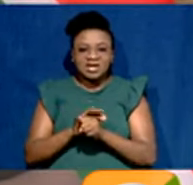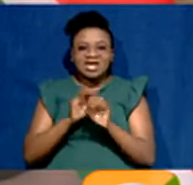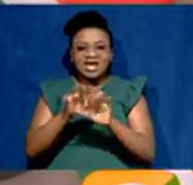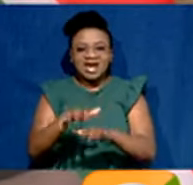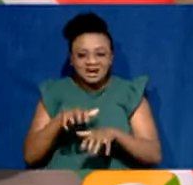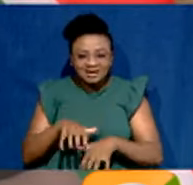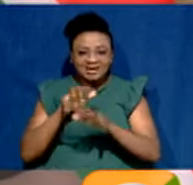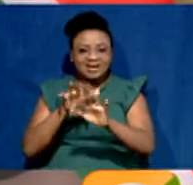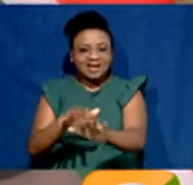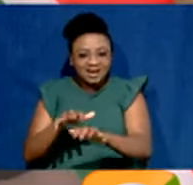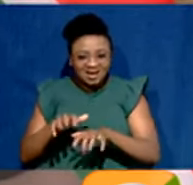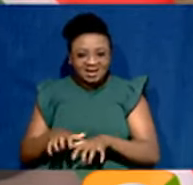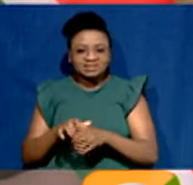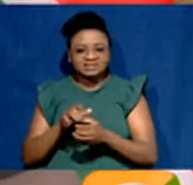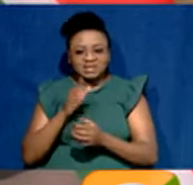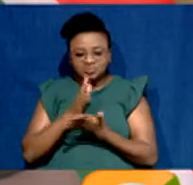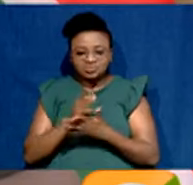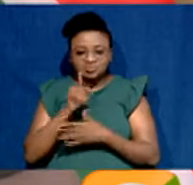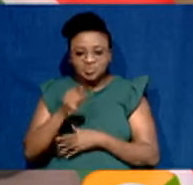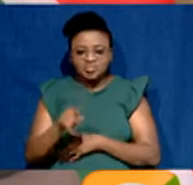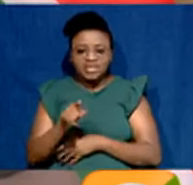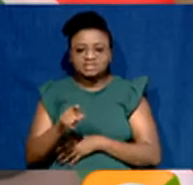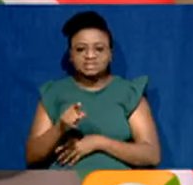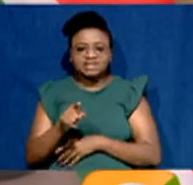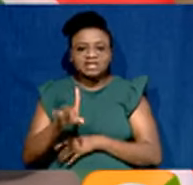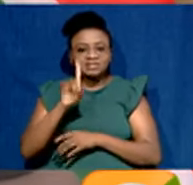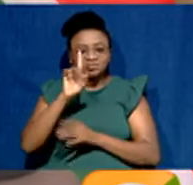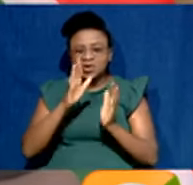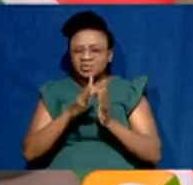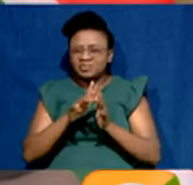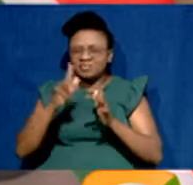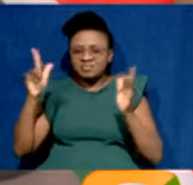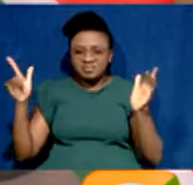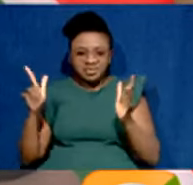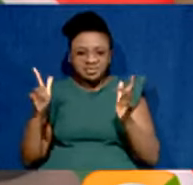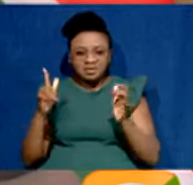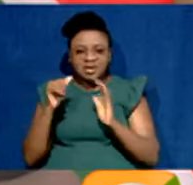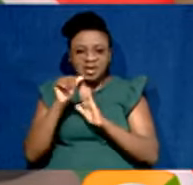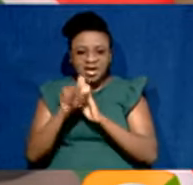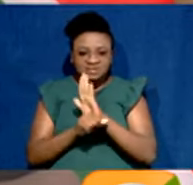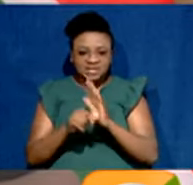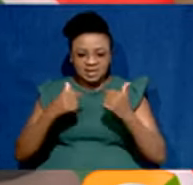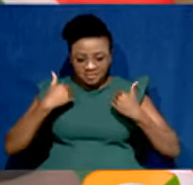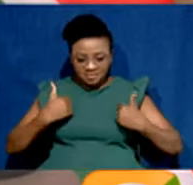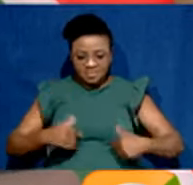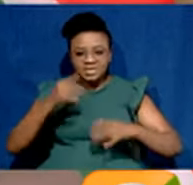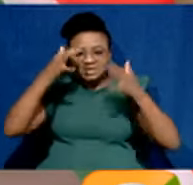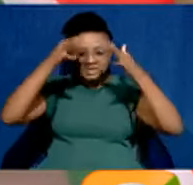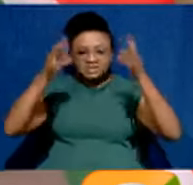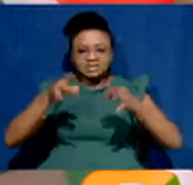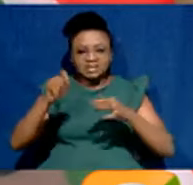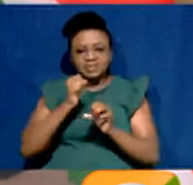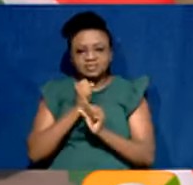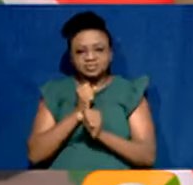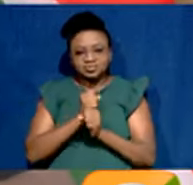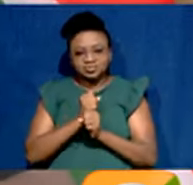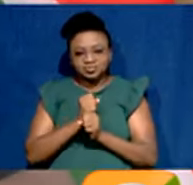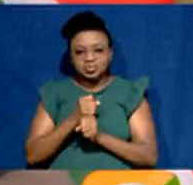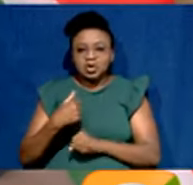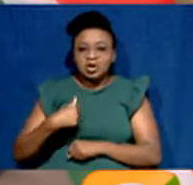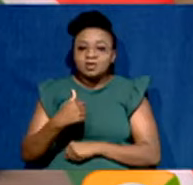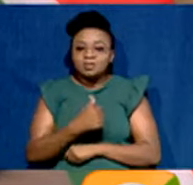agriculture, modernization, mechanization is one of the big tickets that I decided that I'm going to do. We